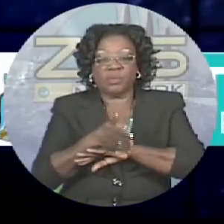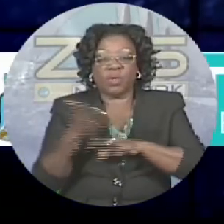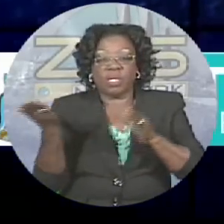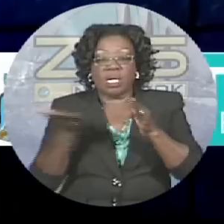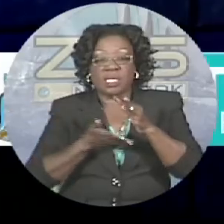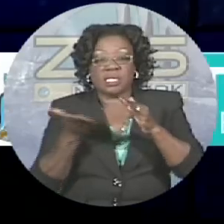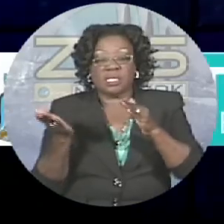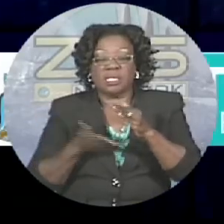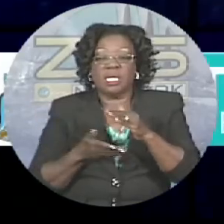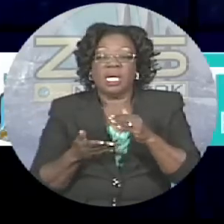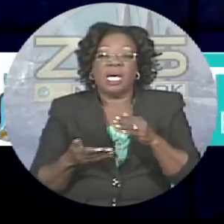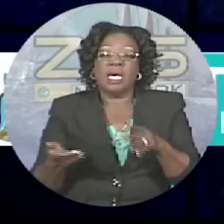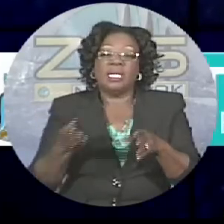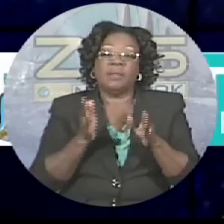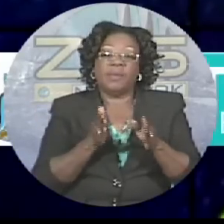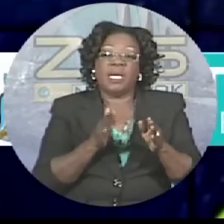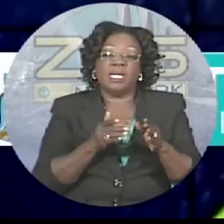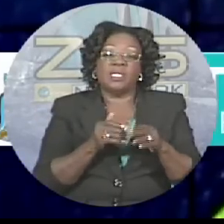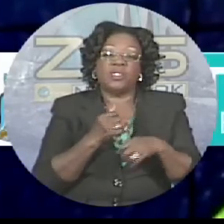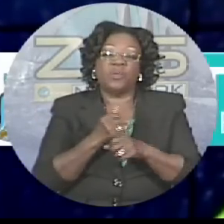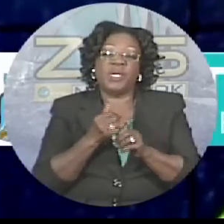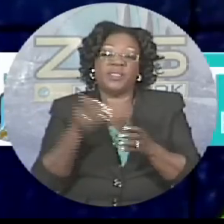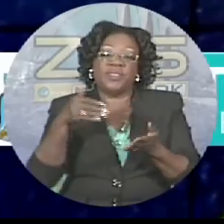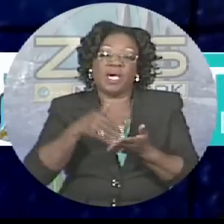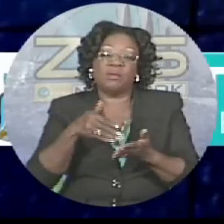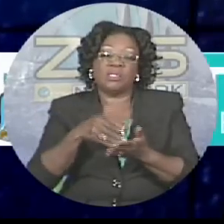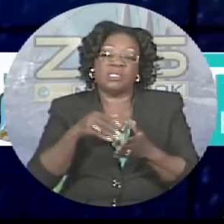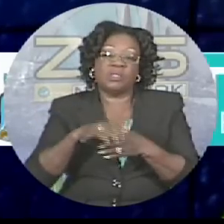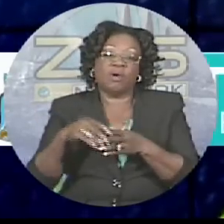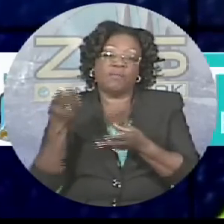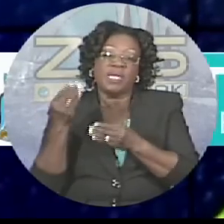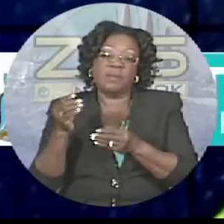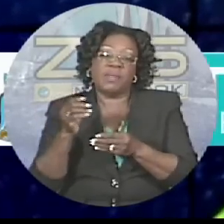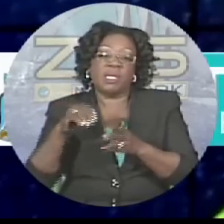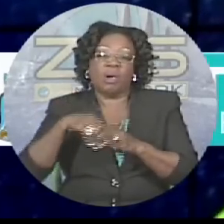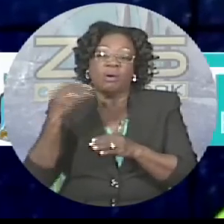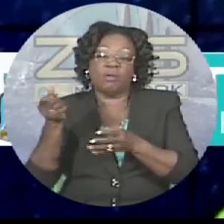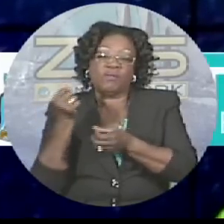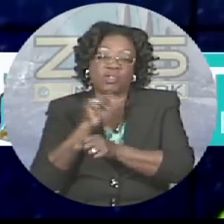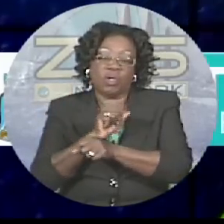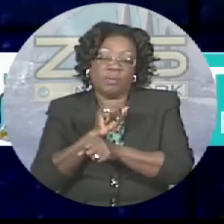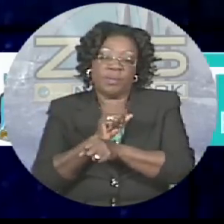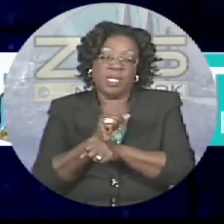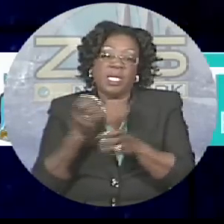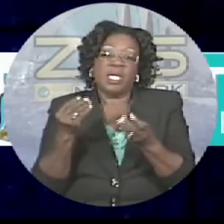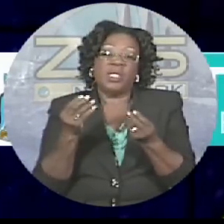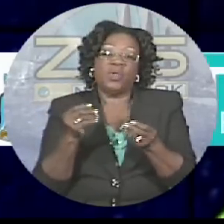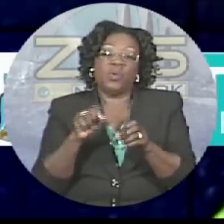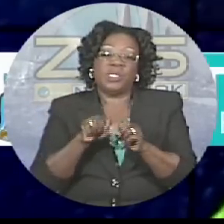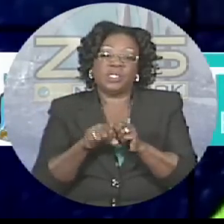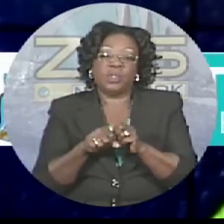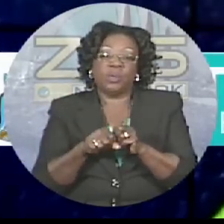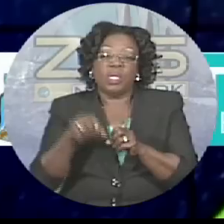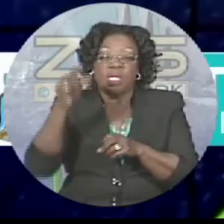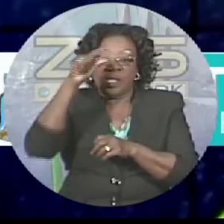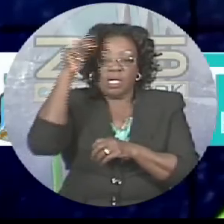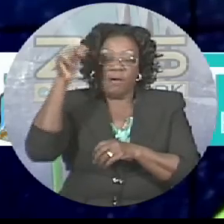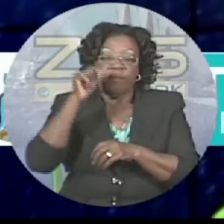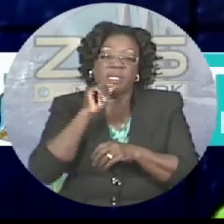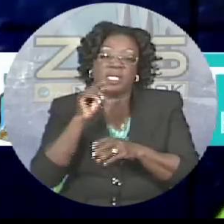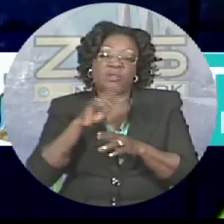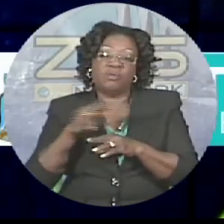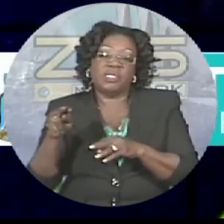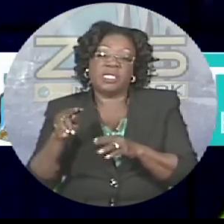cuts and the intention to make thousands of Bahamians unemployed. In doing so, the government is